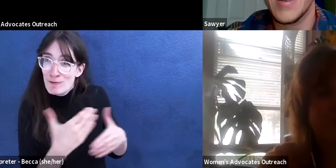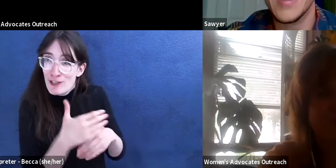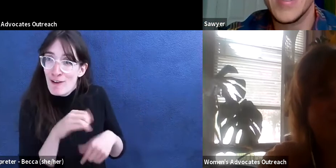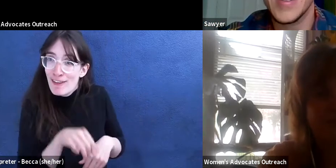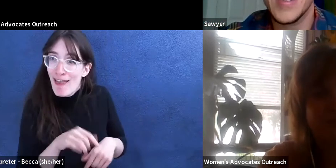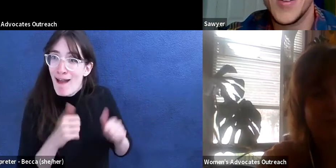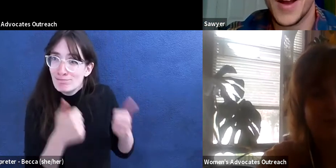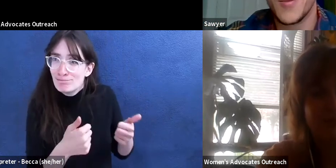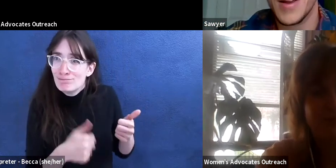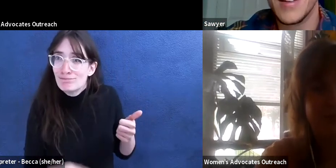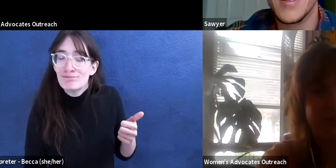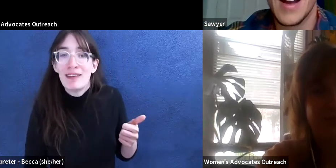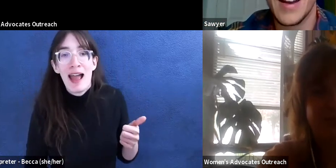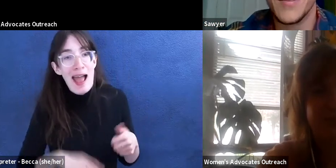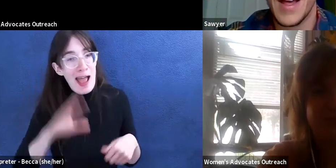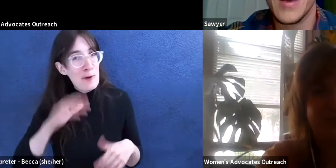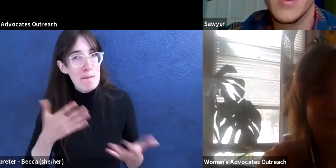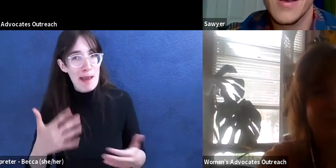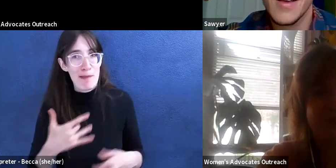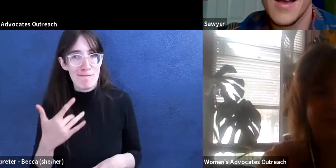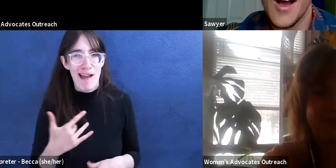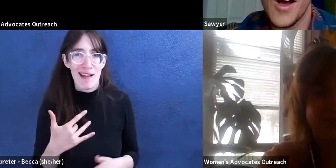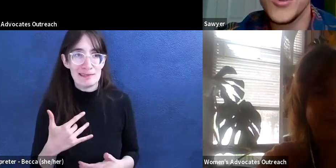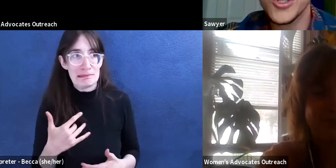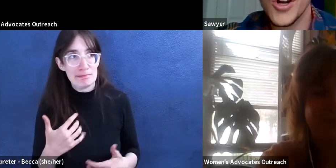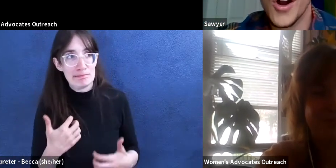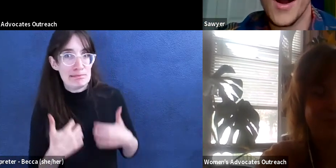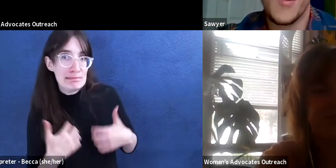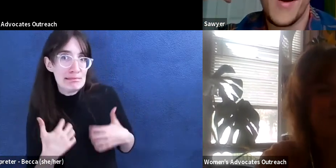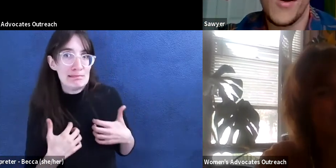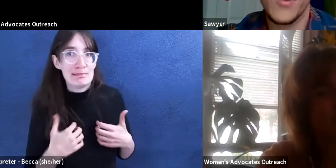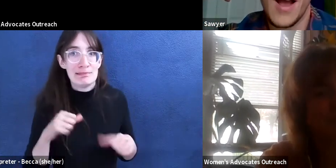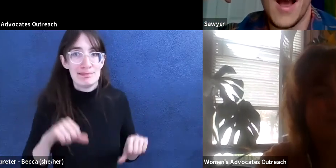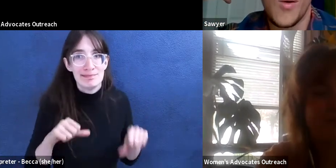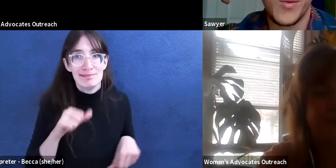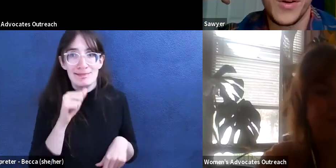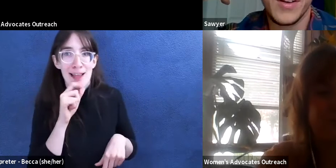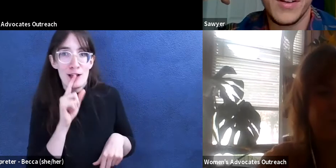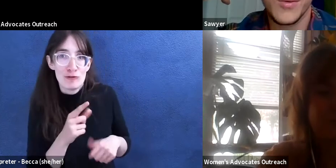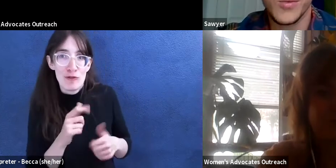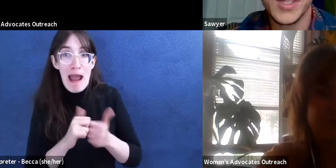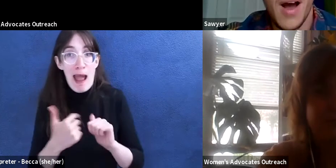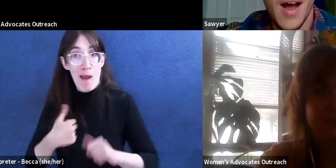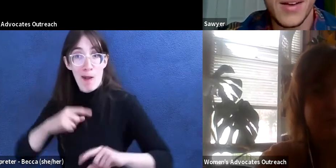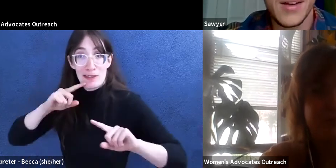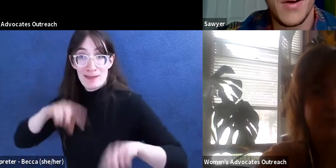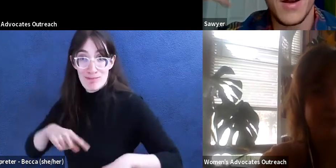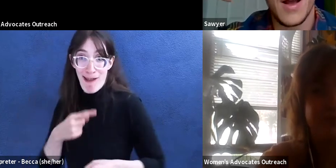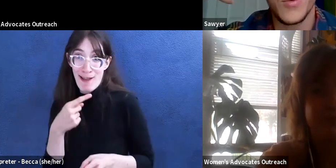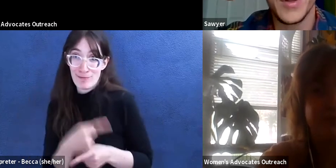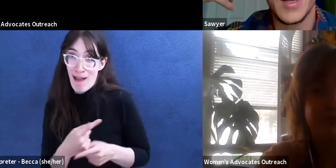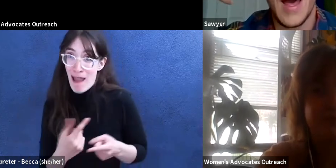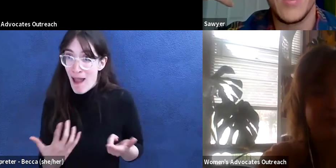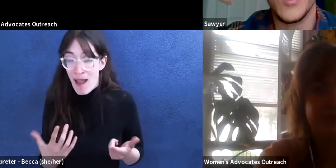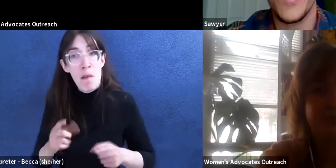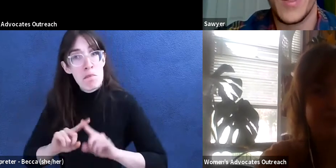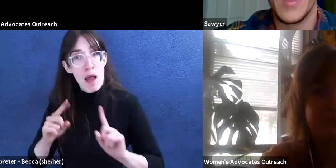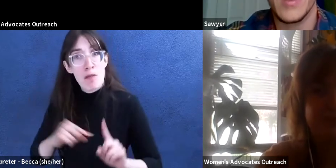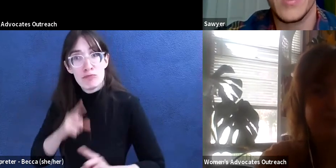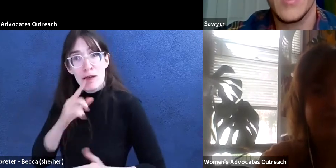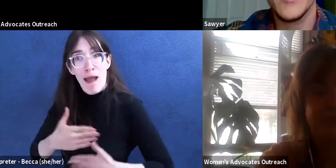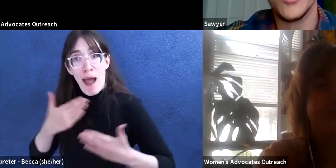Oh, we do have something, Sawyer, from Amy in the chat. If Okay. my 12-year-old told